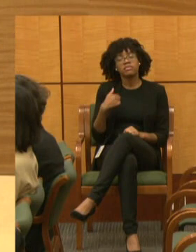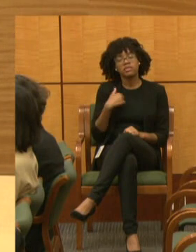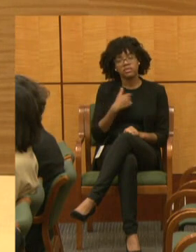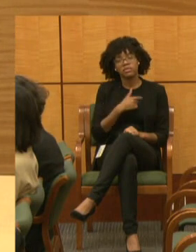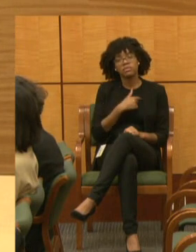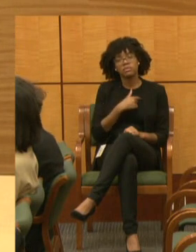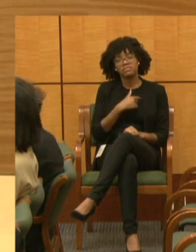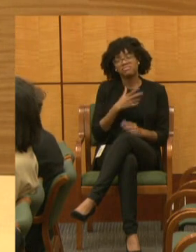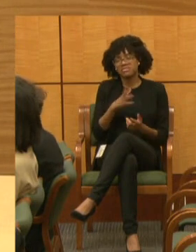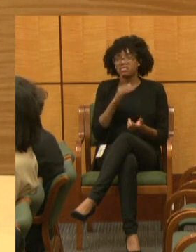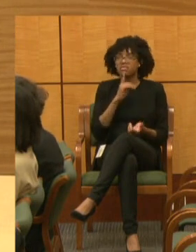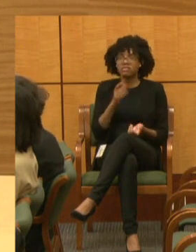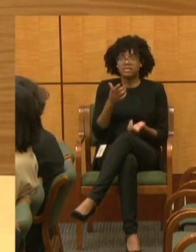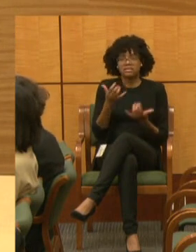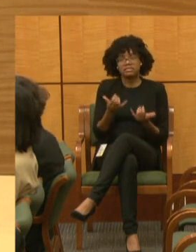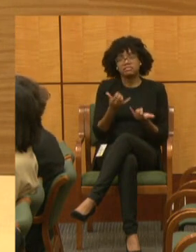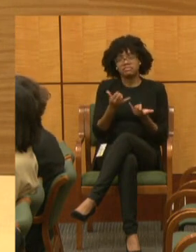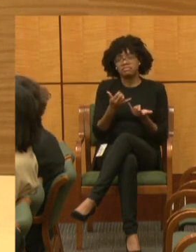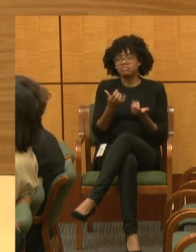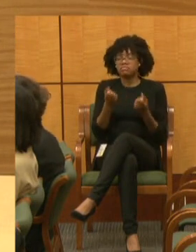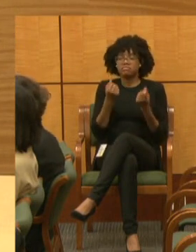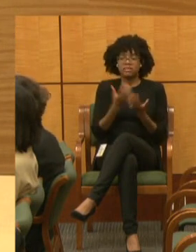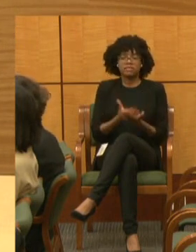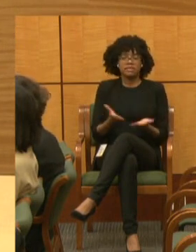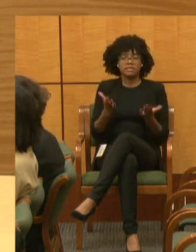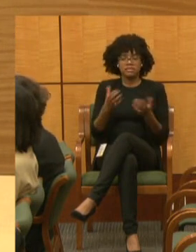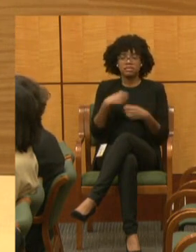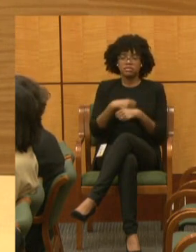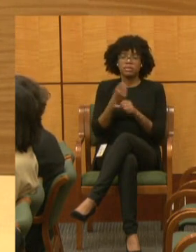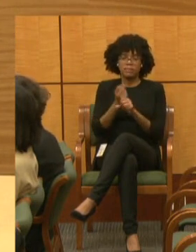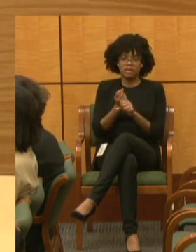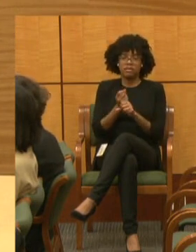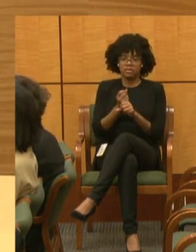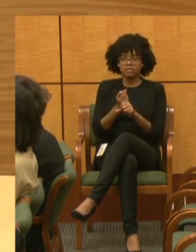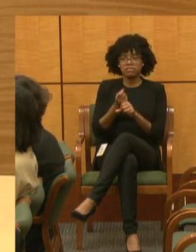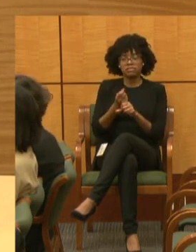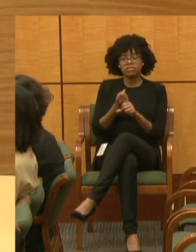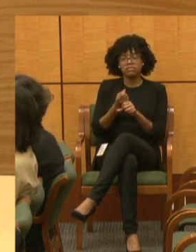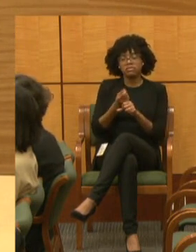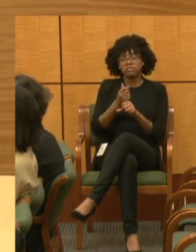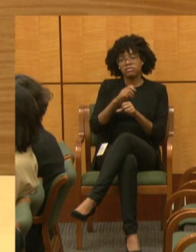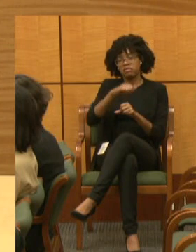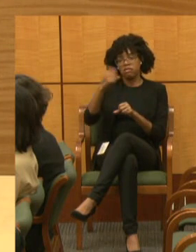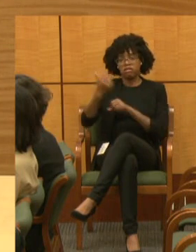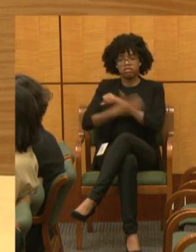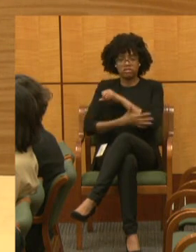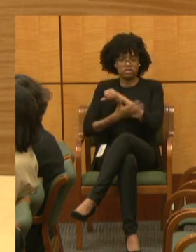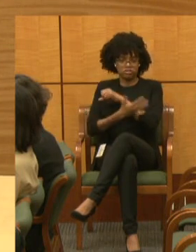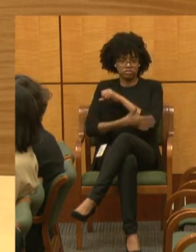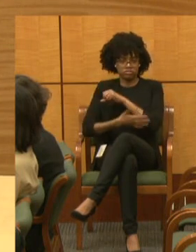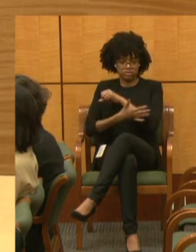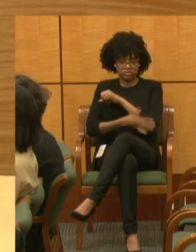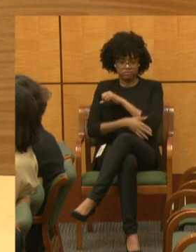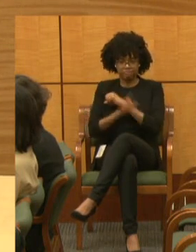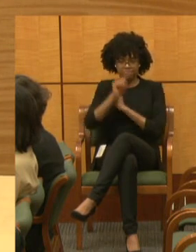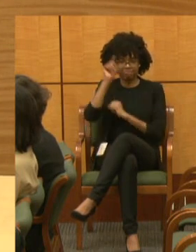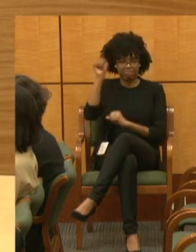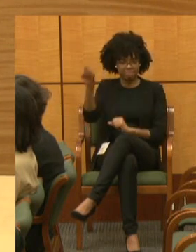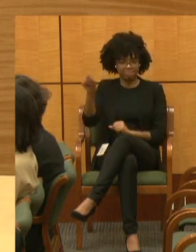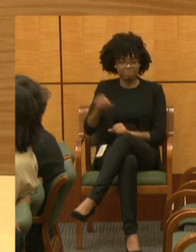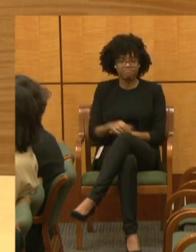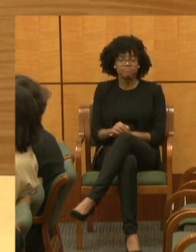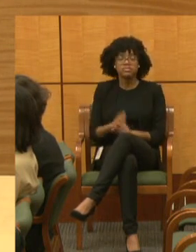these days so many of these things are made overseas, but are made in FDA-registered